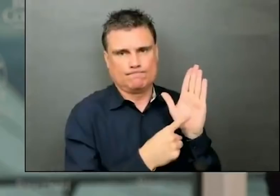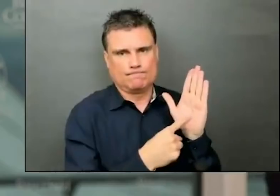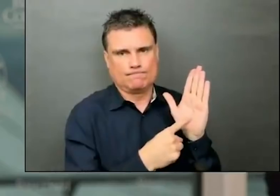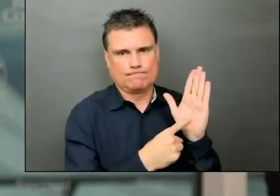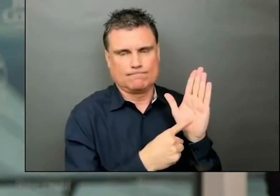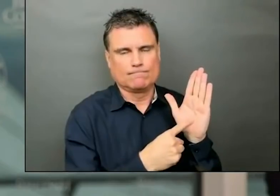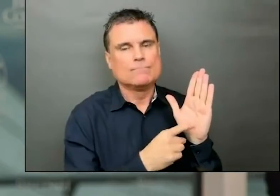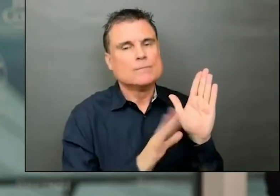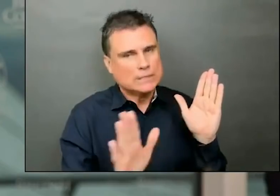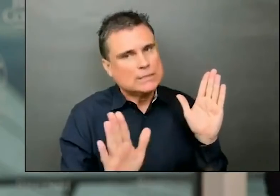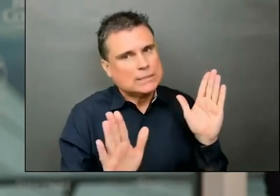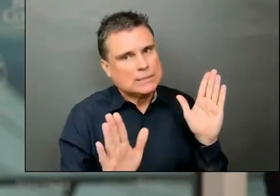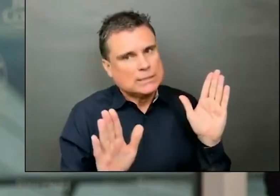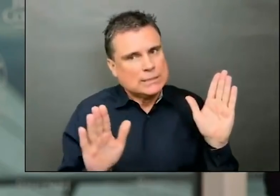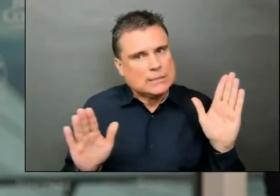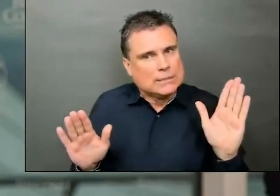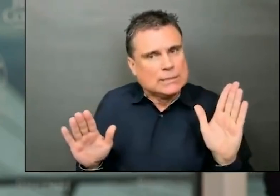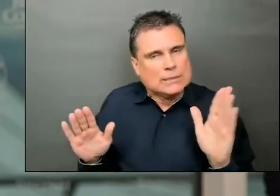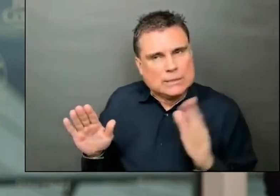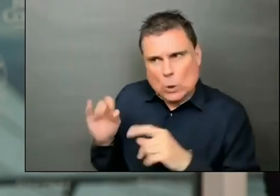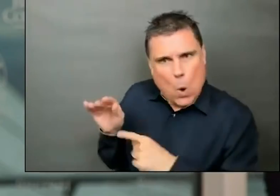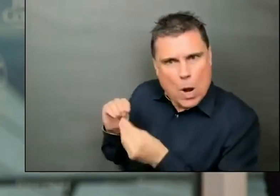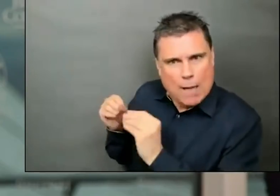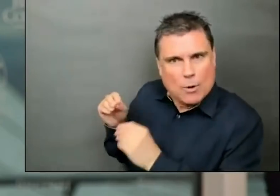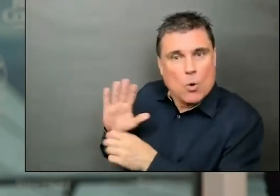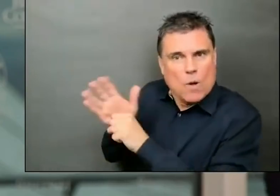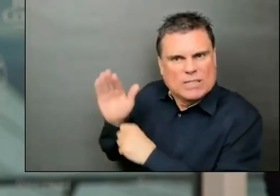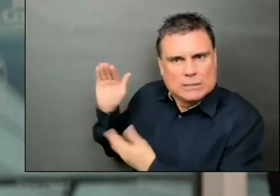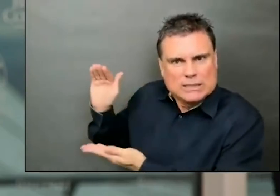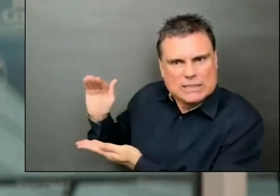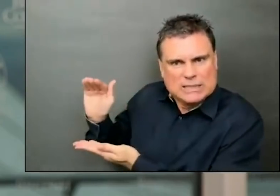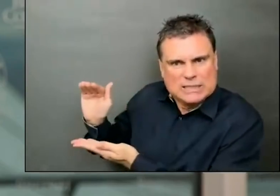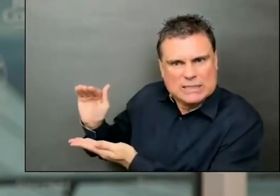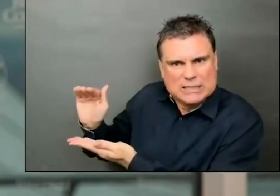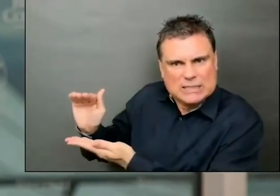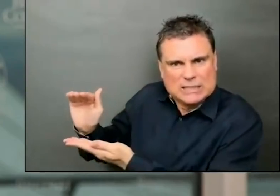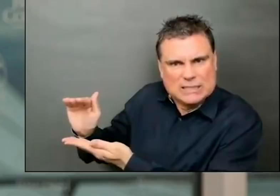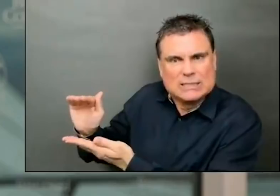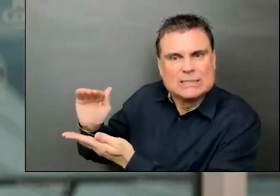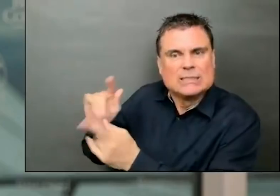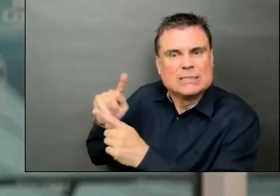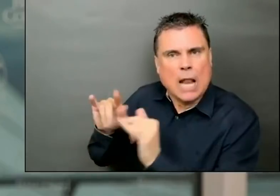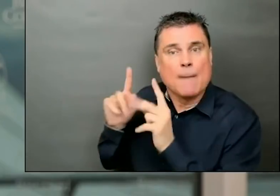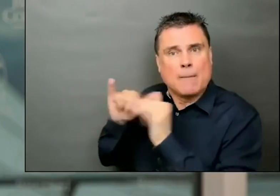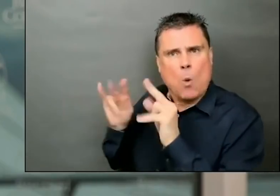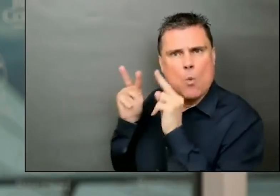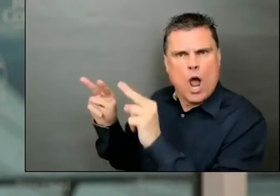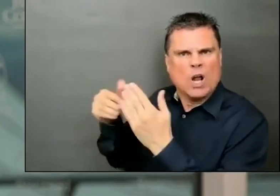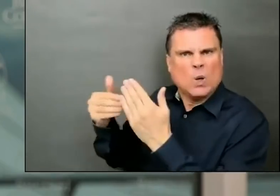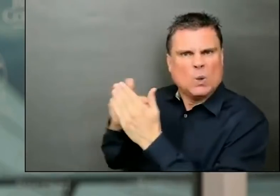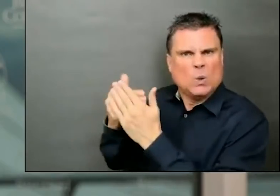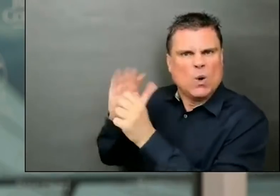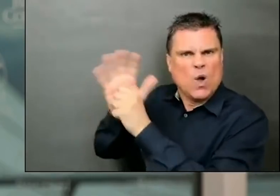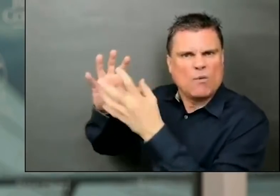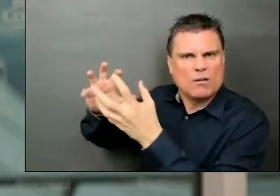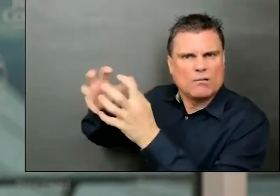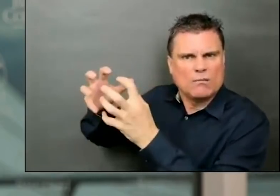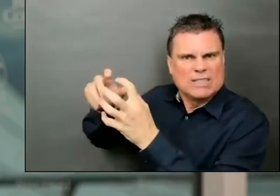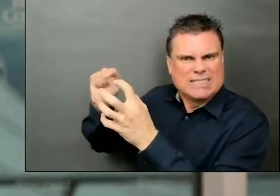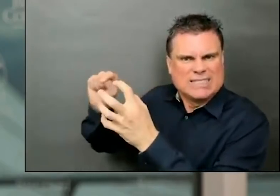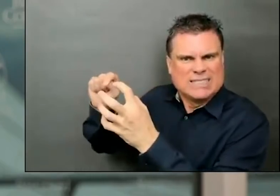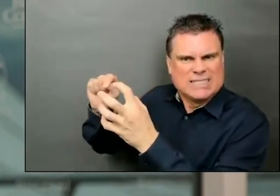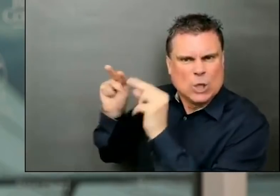time to understand how these variants of concern, or whether these variants of concern, are going to